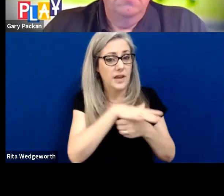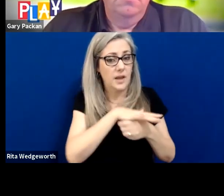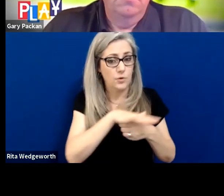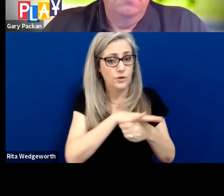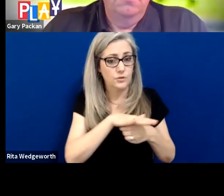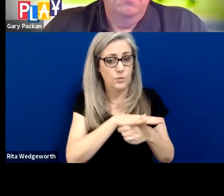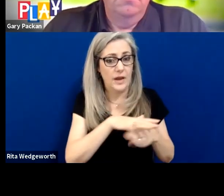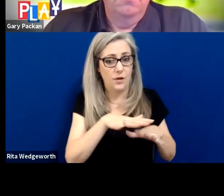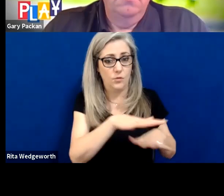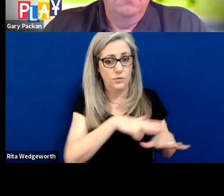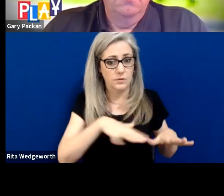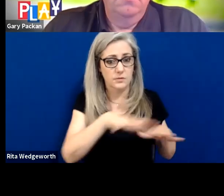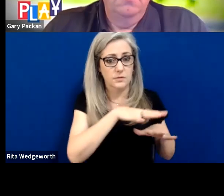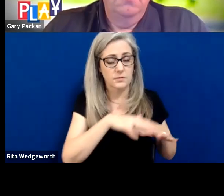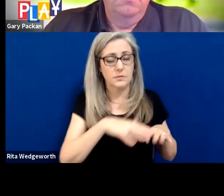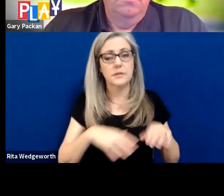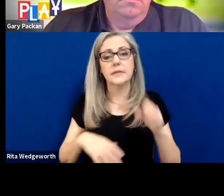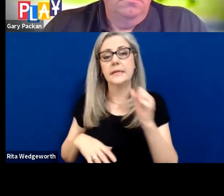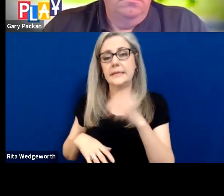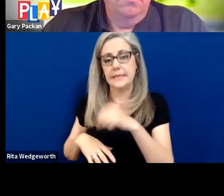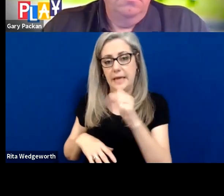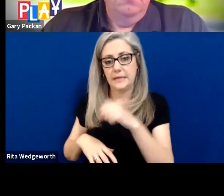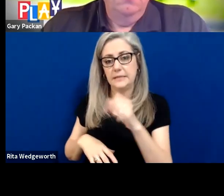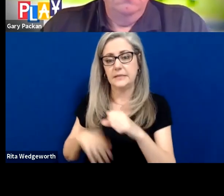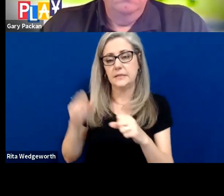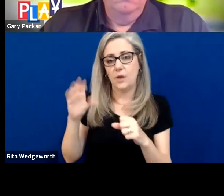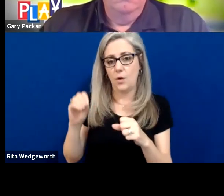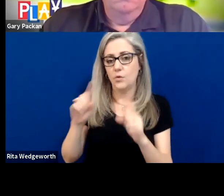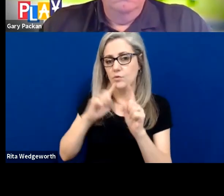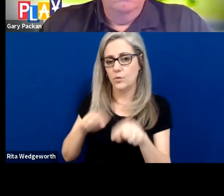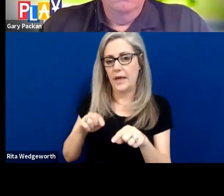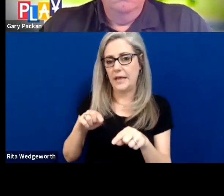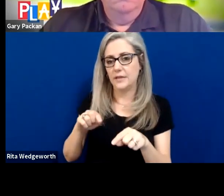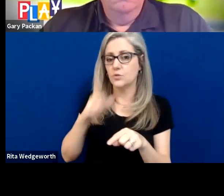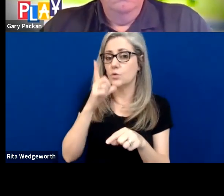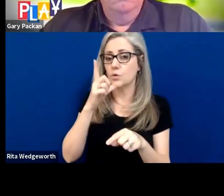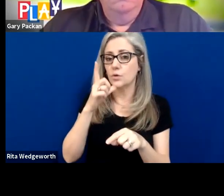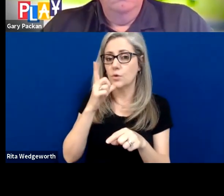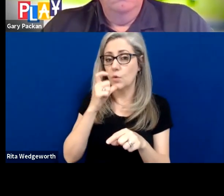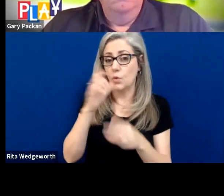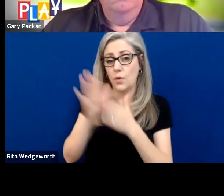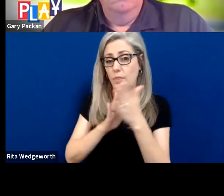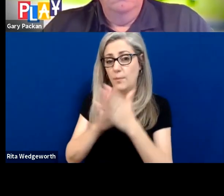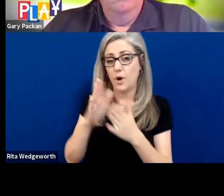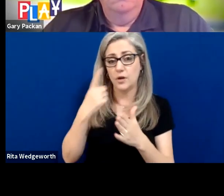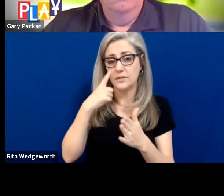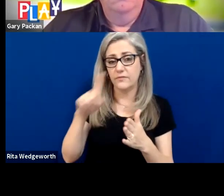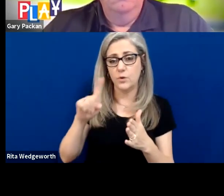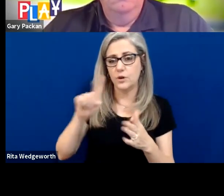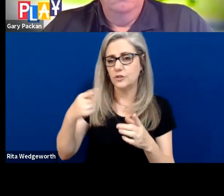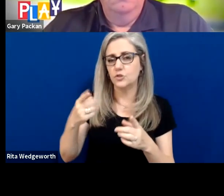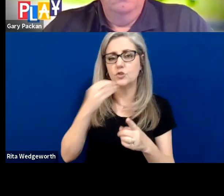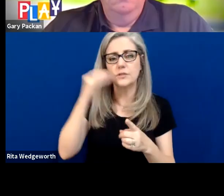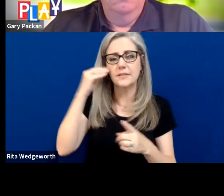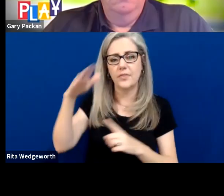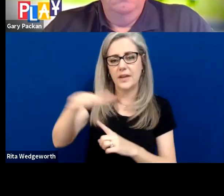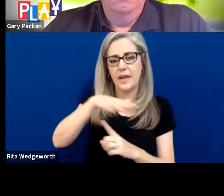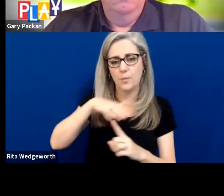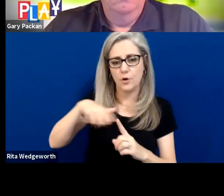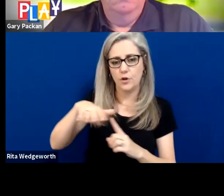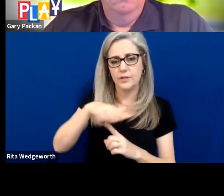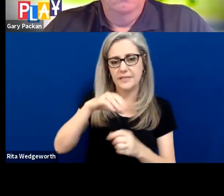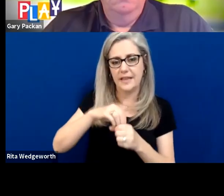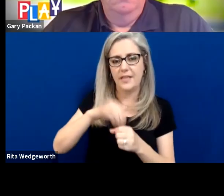Concrete? Yes, sir. So to answer who the park is for, that would be just the neighborhoods in